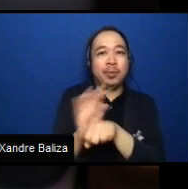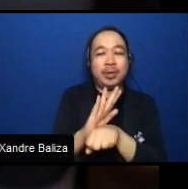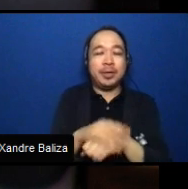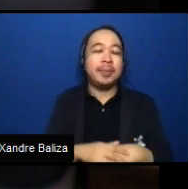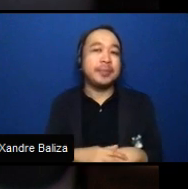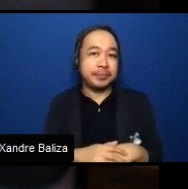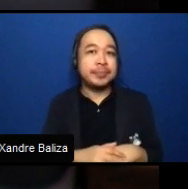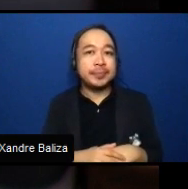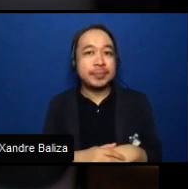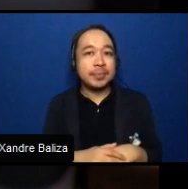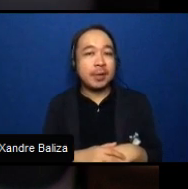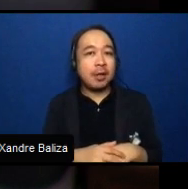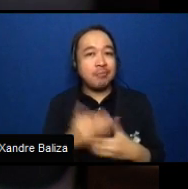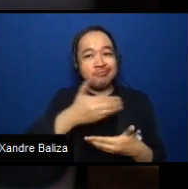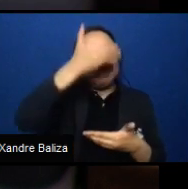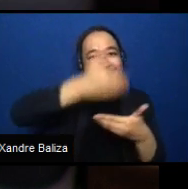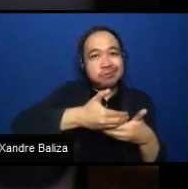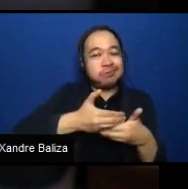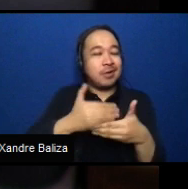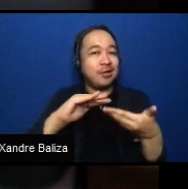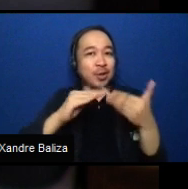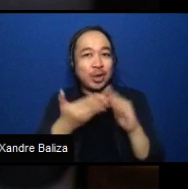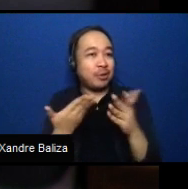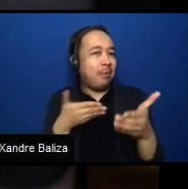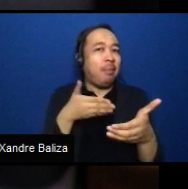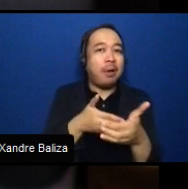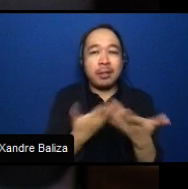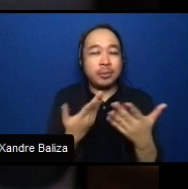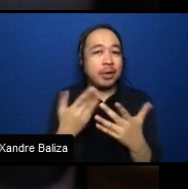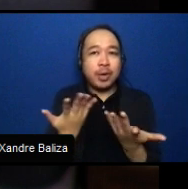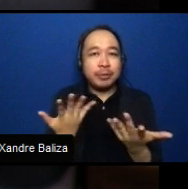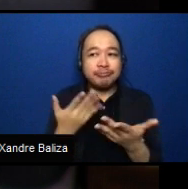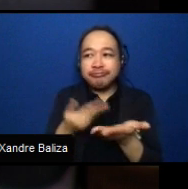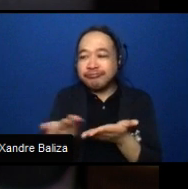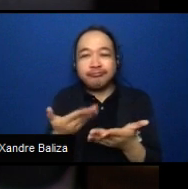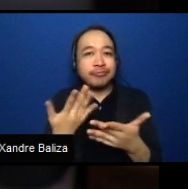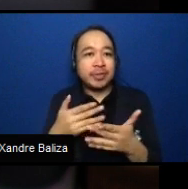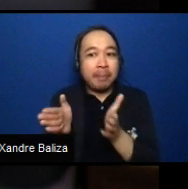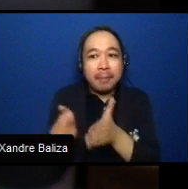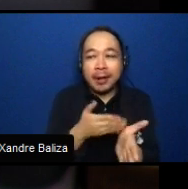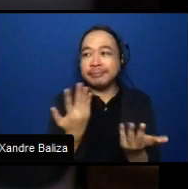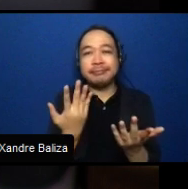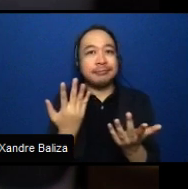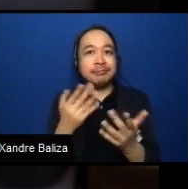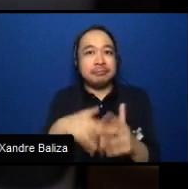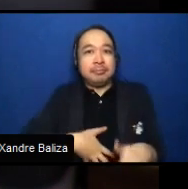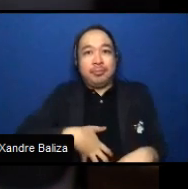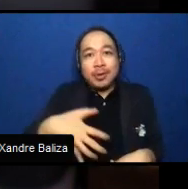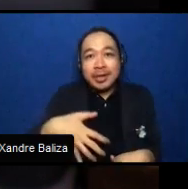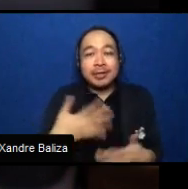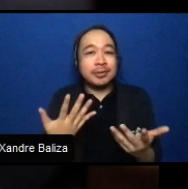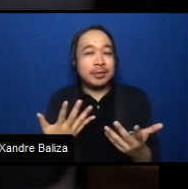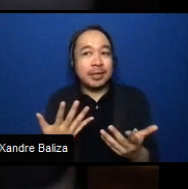led to reduction in access to contraception, increase in the number of unplanned pregnancies, and a rising need for safe